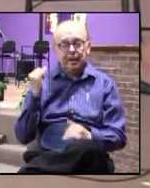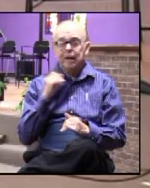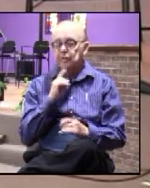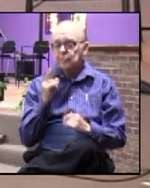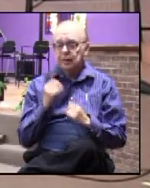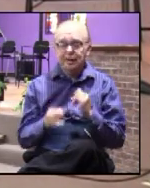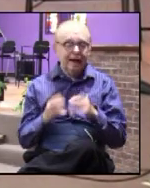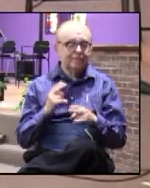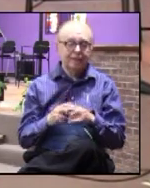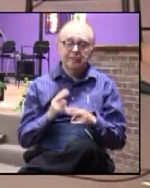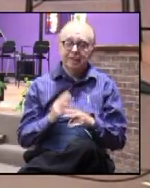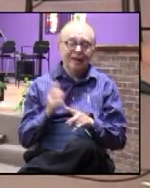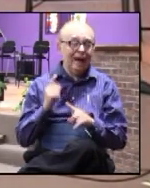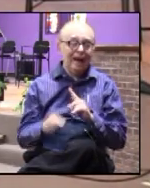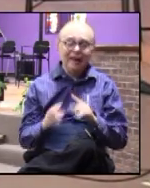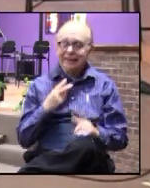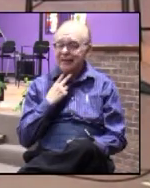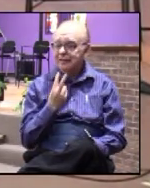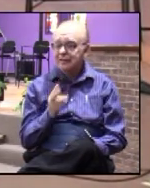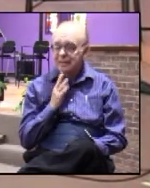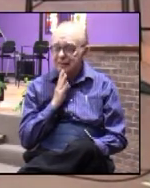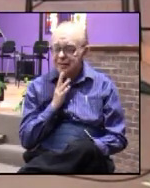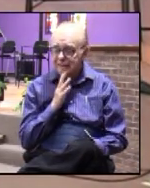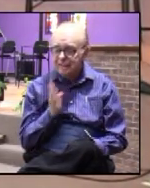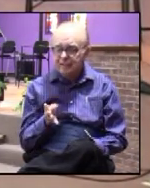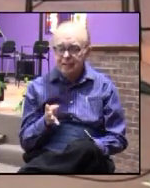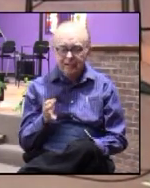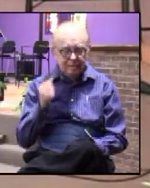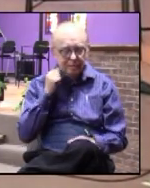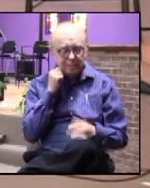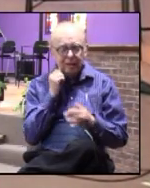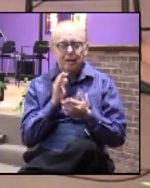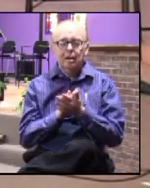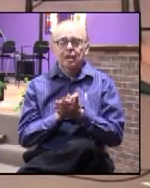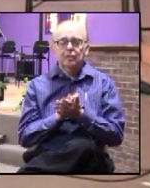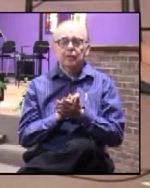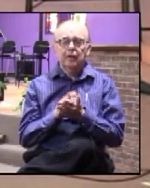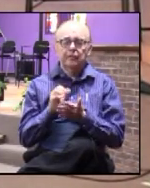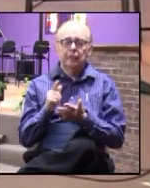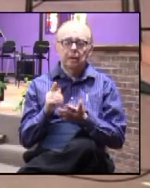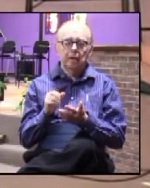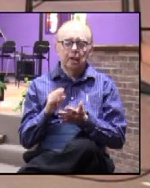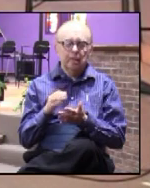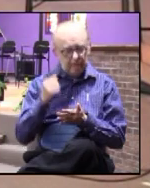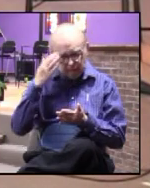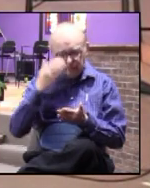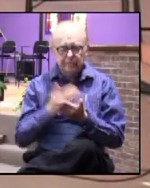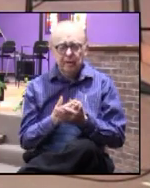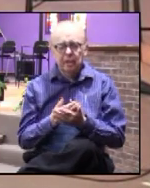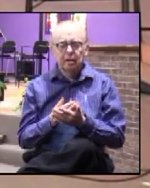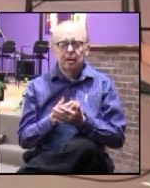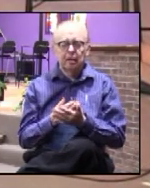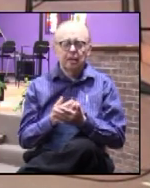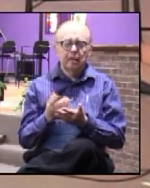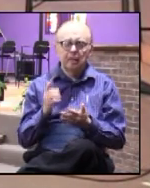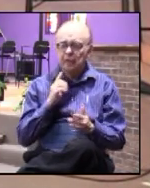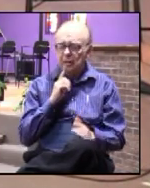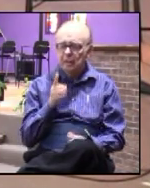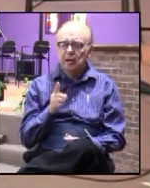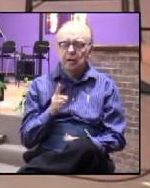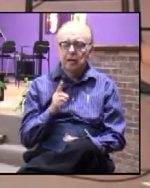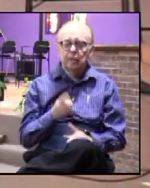I would butcher that one up, but Jones. Him and his wife Claire and his son, he actually is